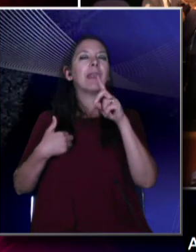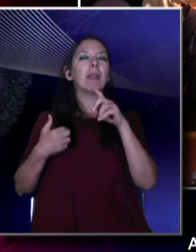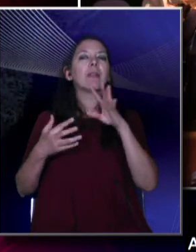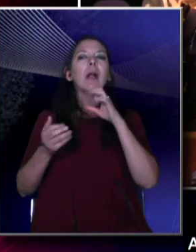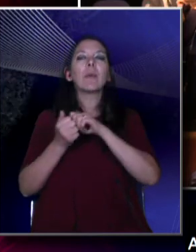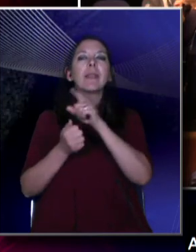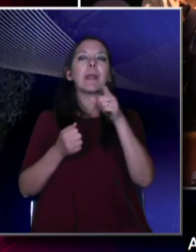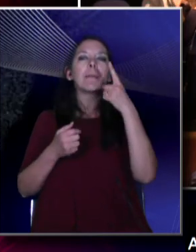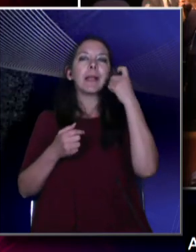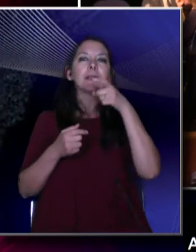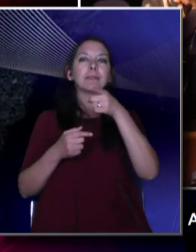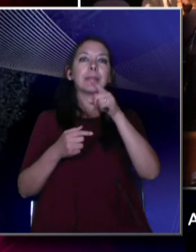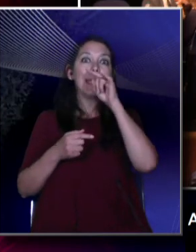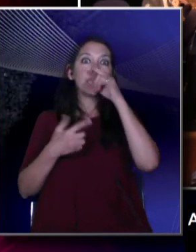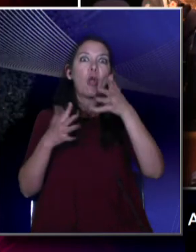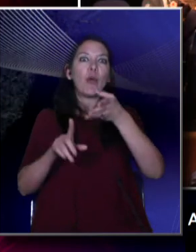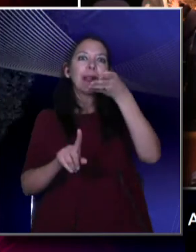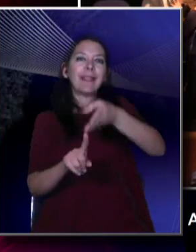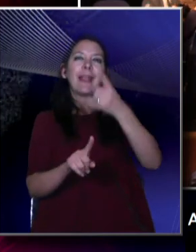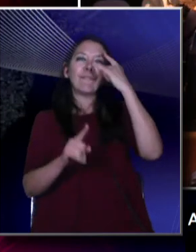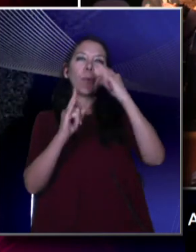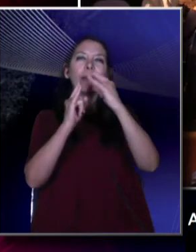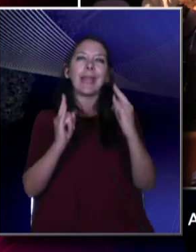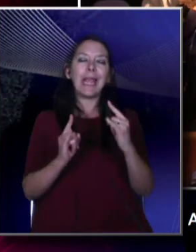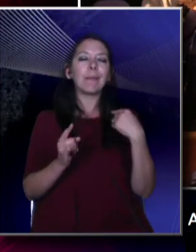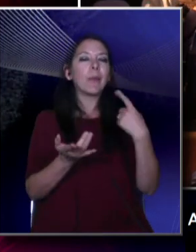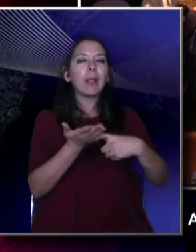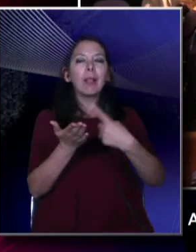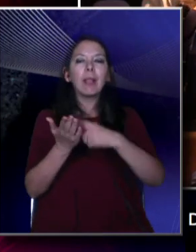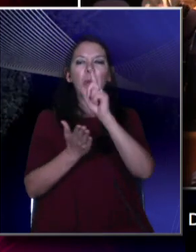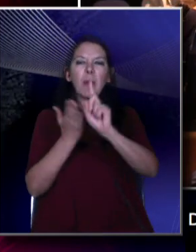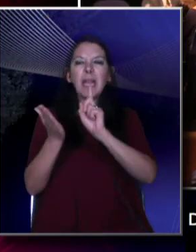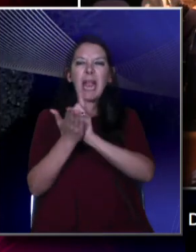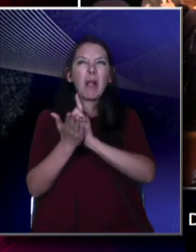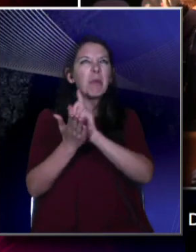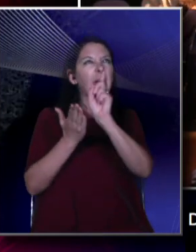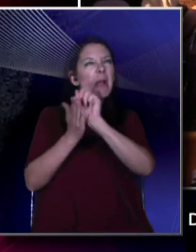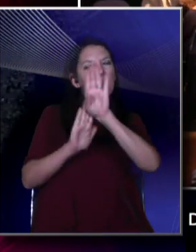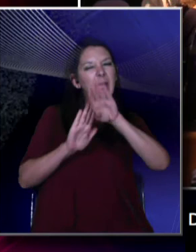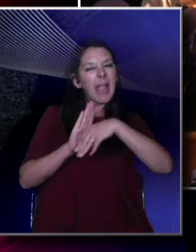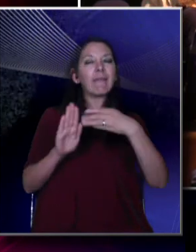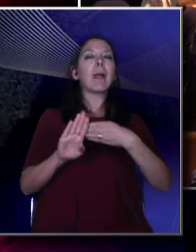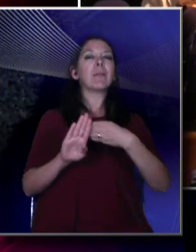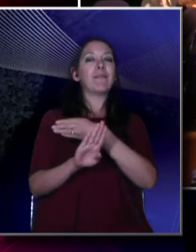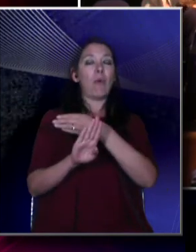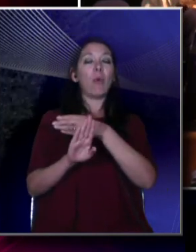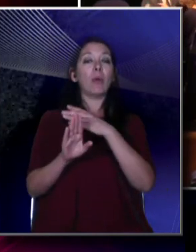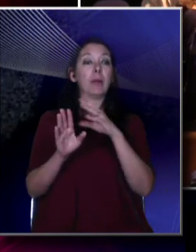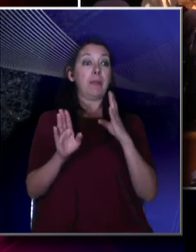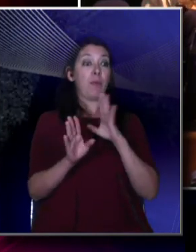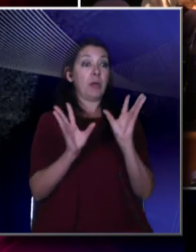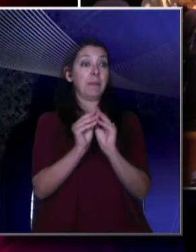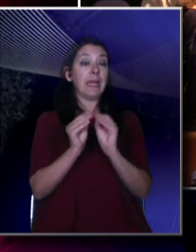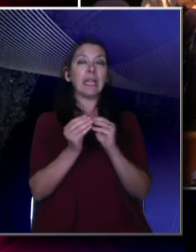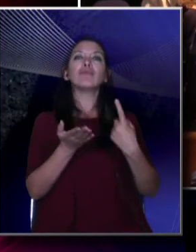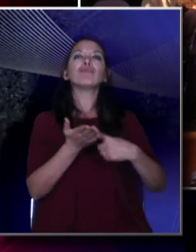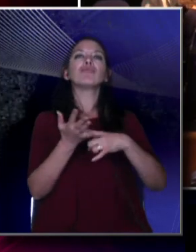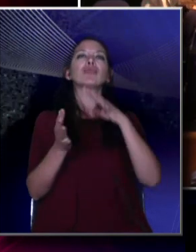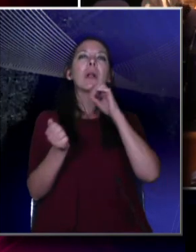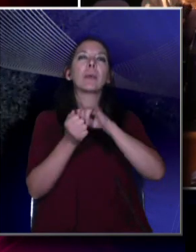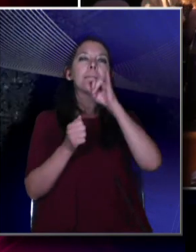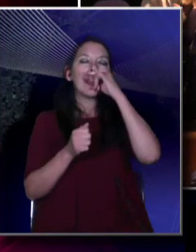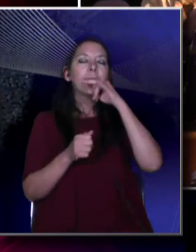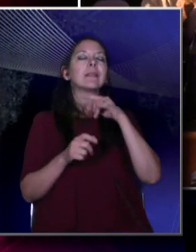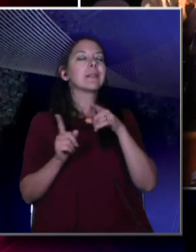for a camp, and that worked out well. We did it, I think, an hour and a half before. So. Yep, I'd be willing to do that as well. Yeah, I think Shelley met with me at that